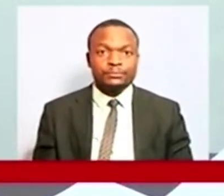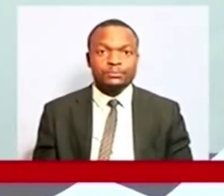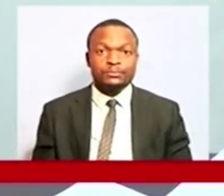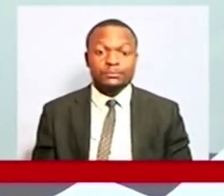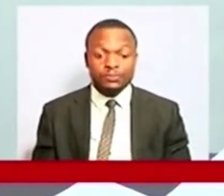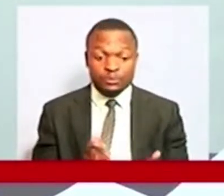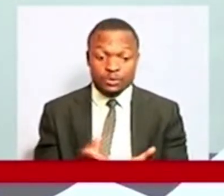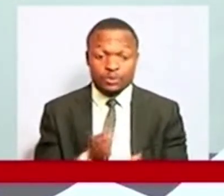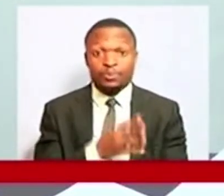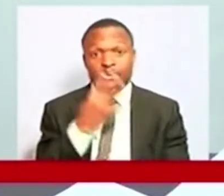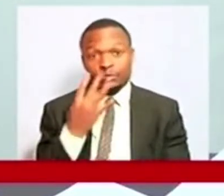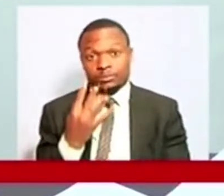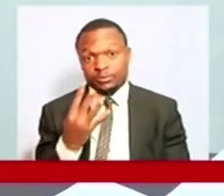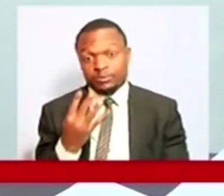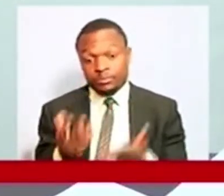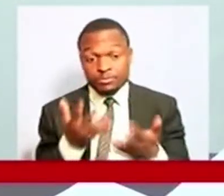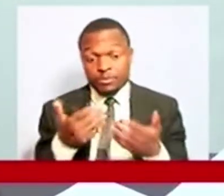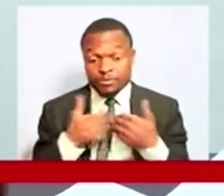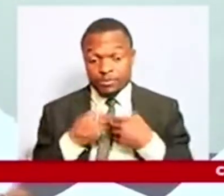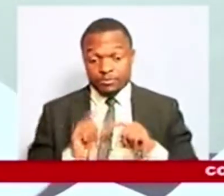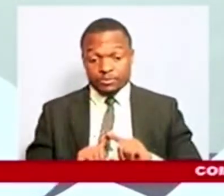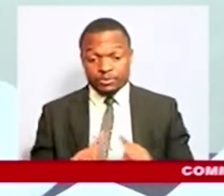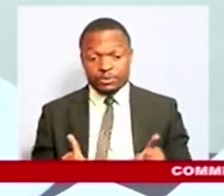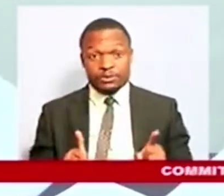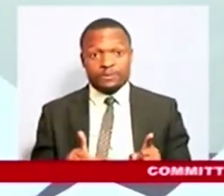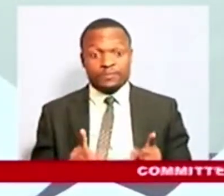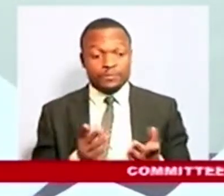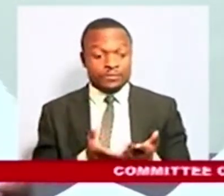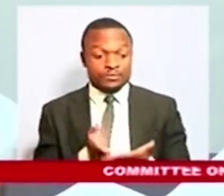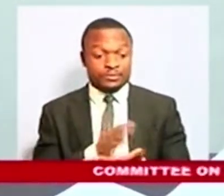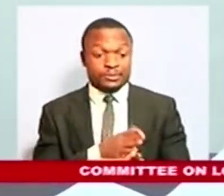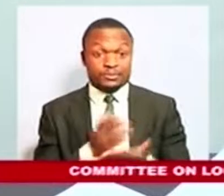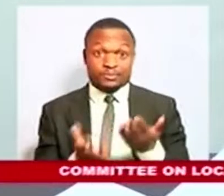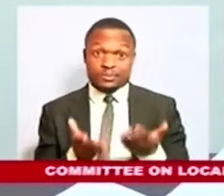on page 4, unless we have different pages.